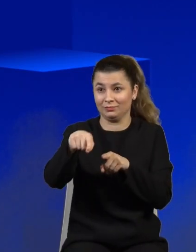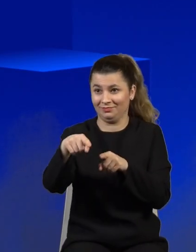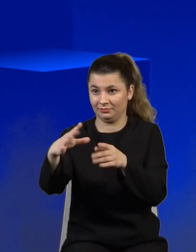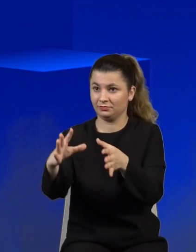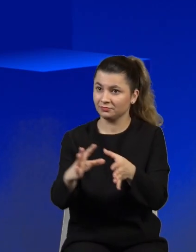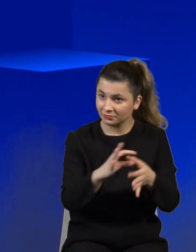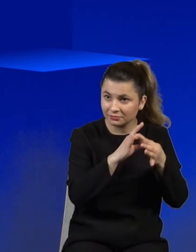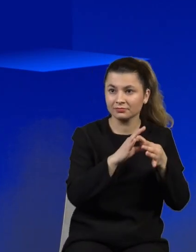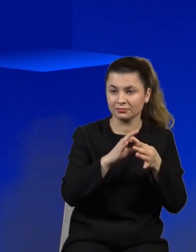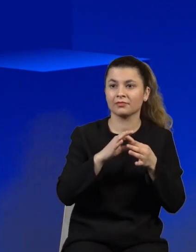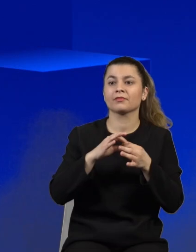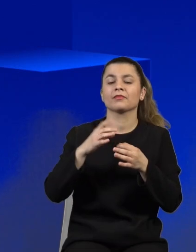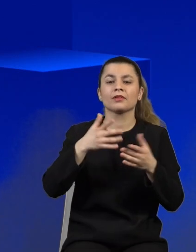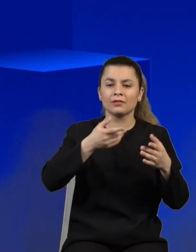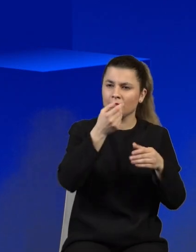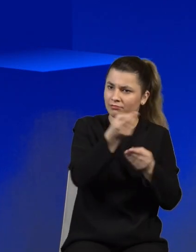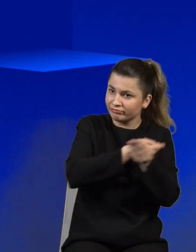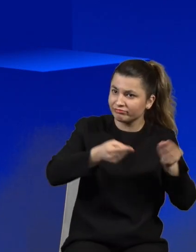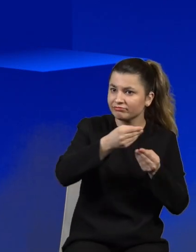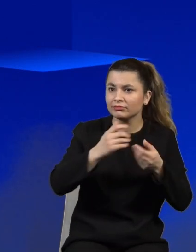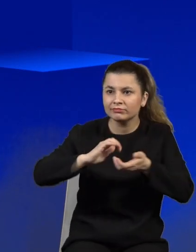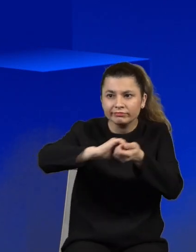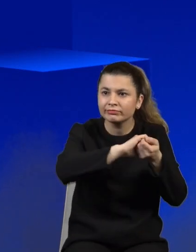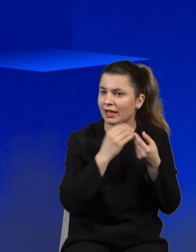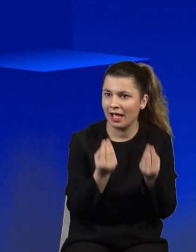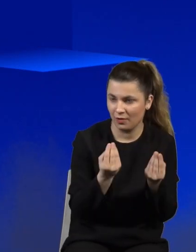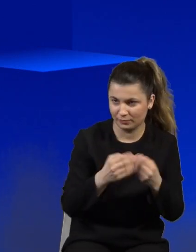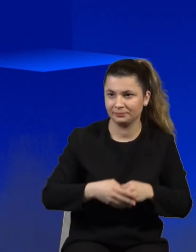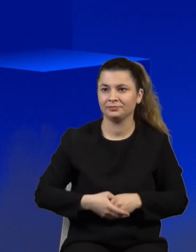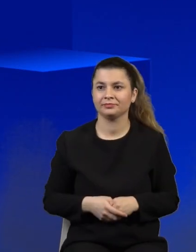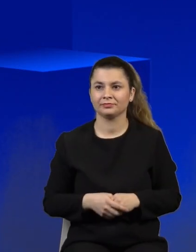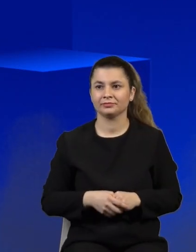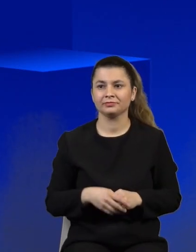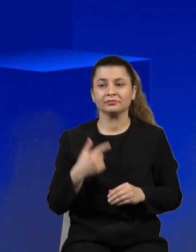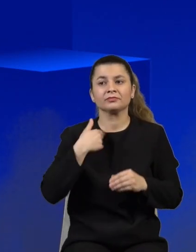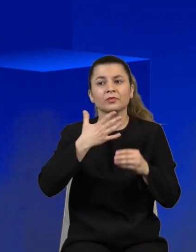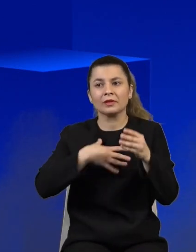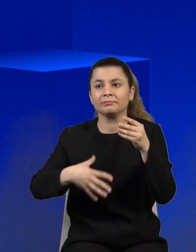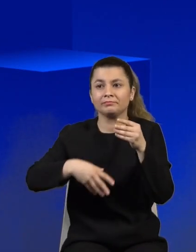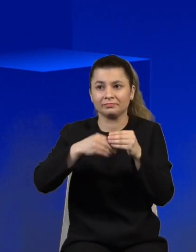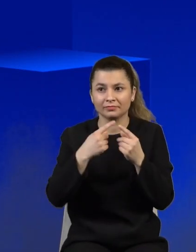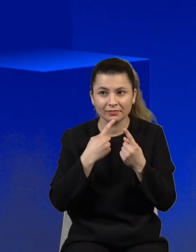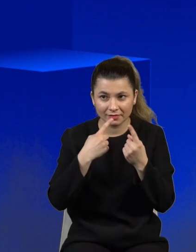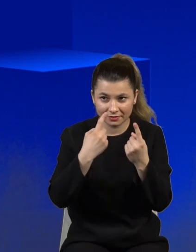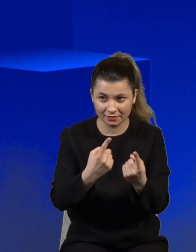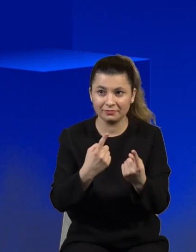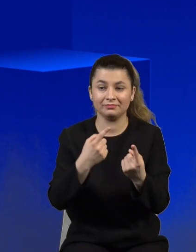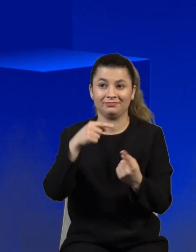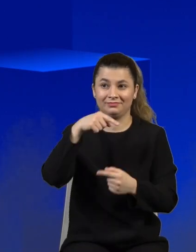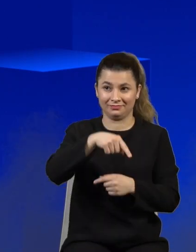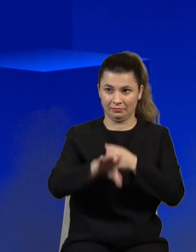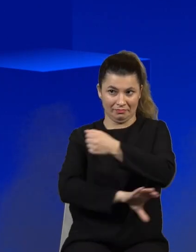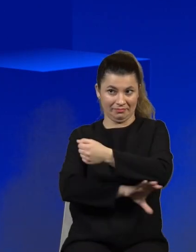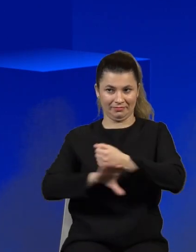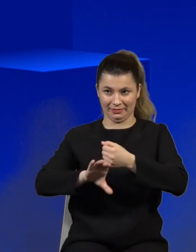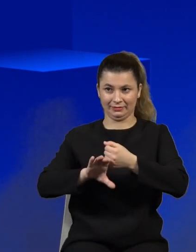mention the one of the basic documents that is important at the level of